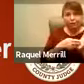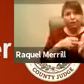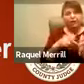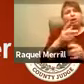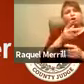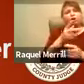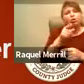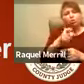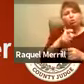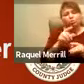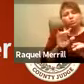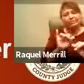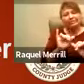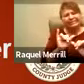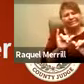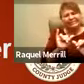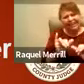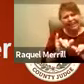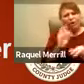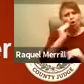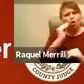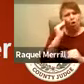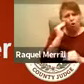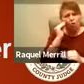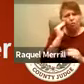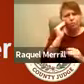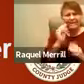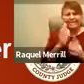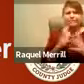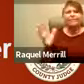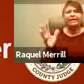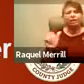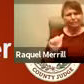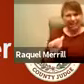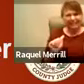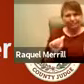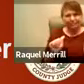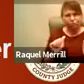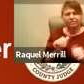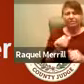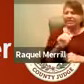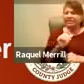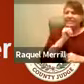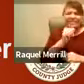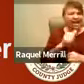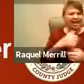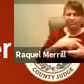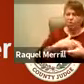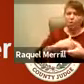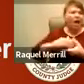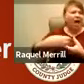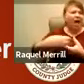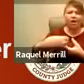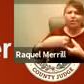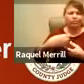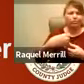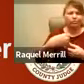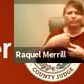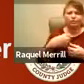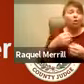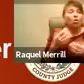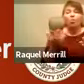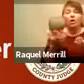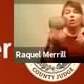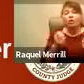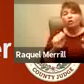keep you at home as much as we can, and not see people out there. Again, what are we trying to